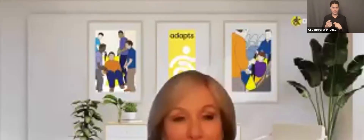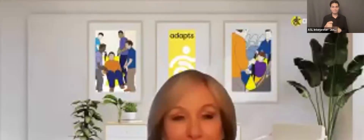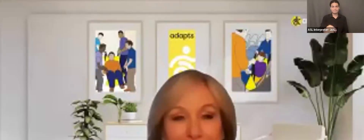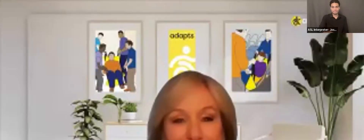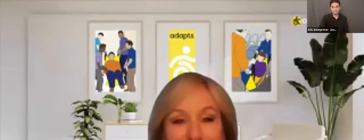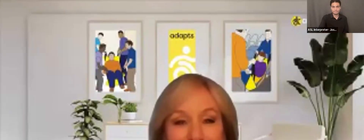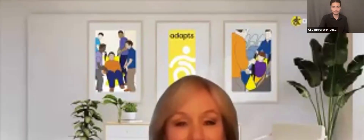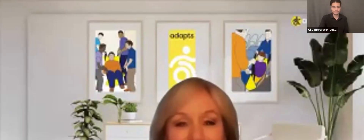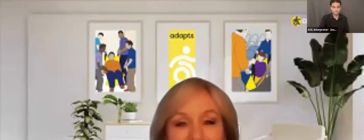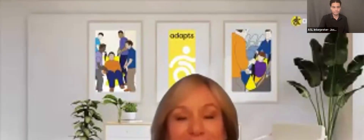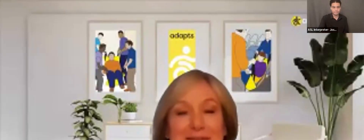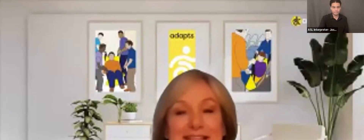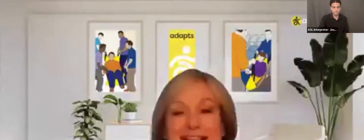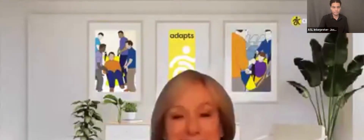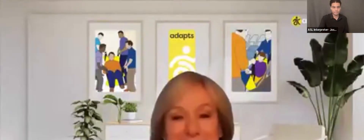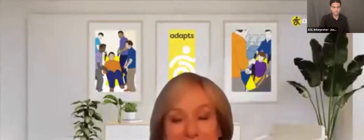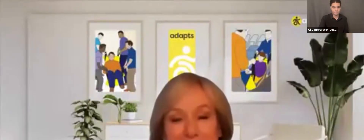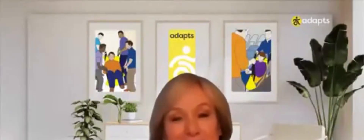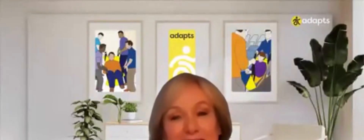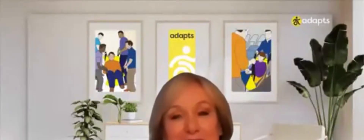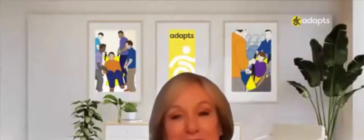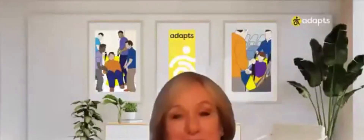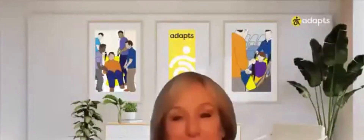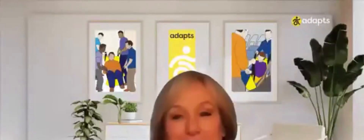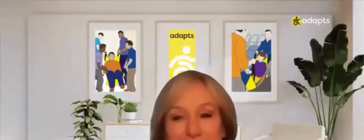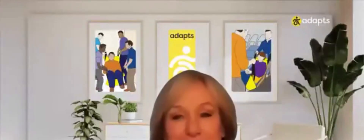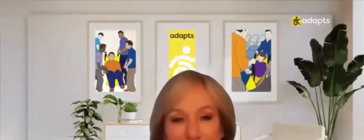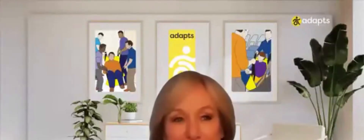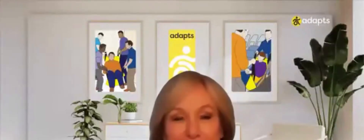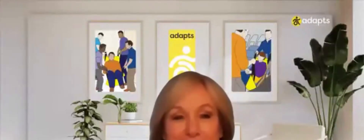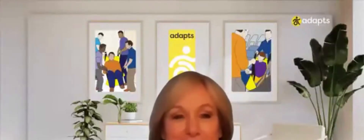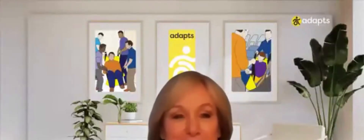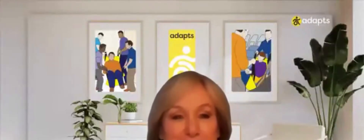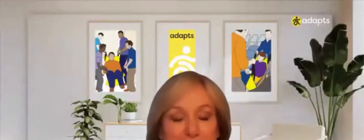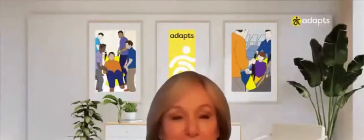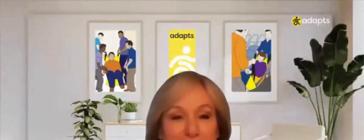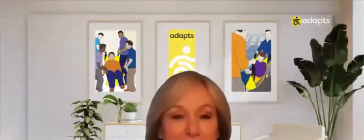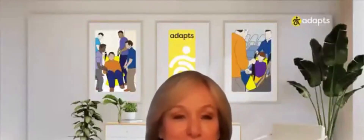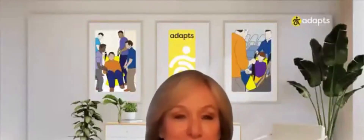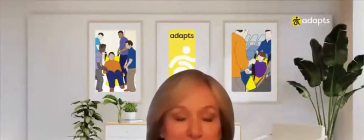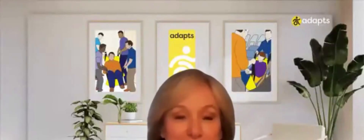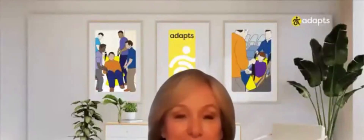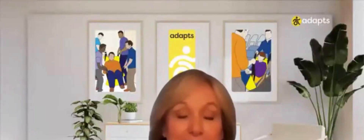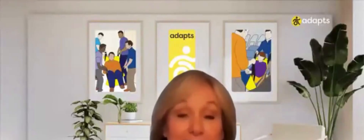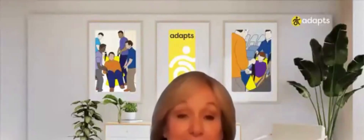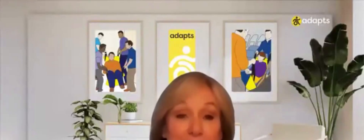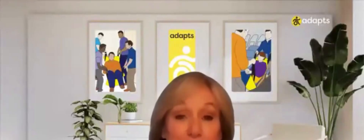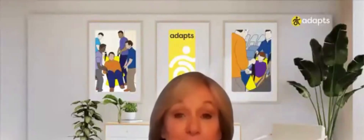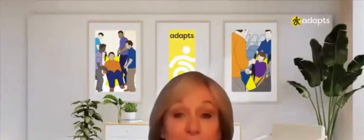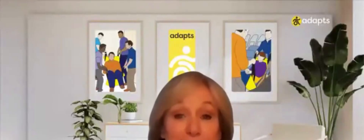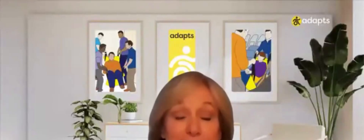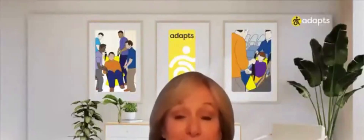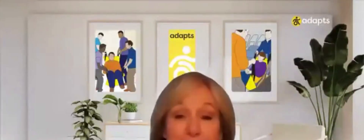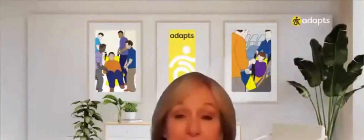Hi, I'm Robin Worley, founder of ADAPTS LLC. Thank you so much for inviting us to the Travelability Shark Tank. As